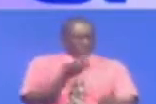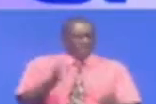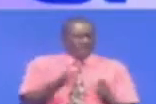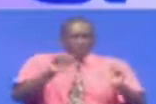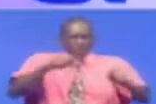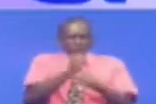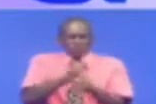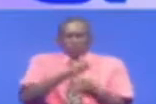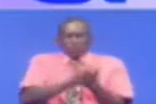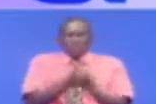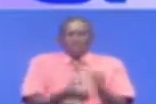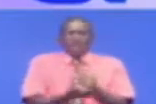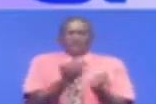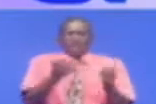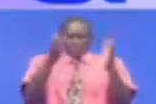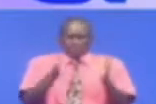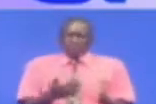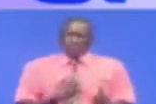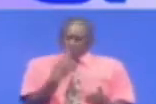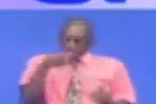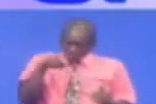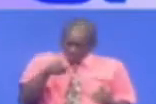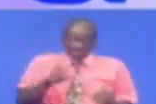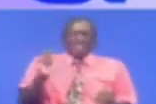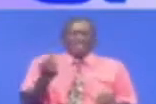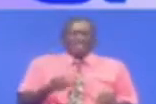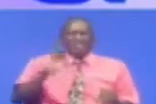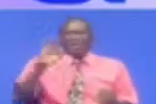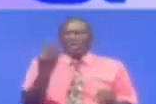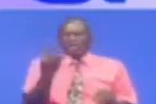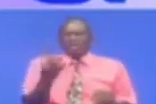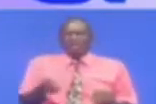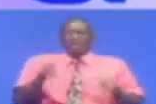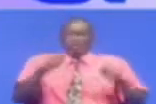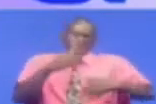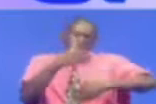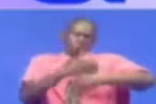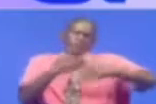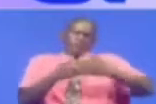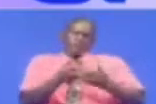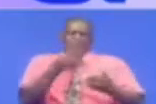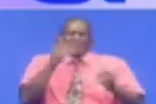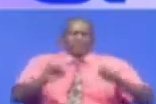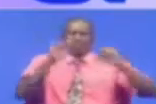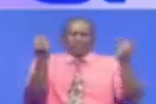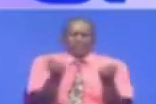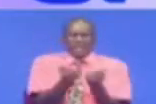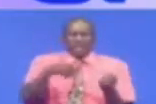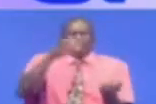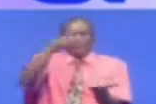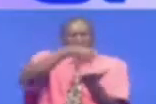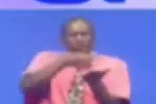the help of anybody. We've seen it here in our own country. Third, we can build better societies, more inclusive